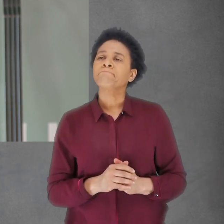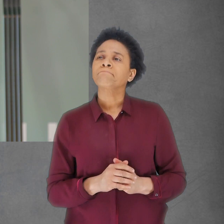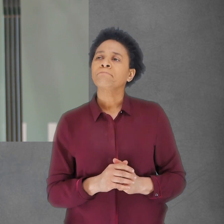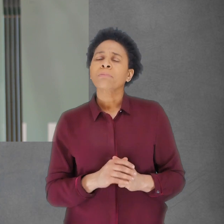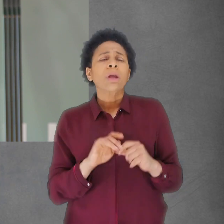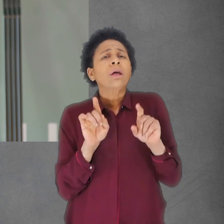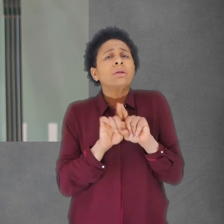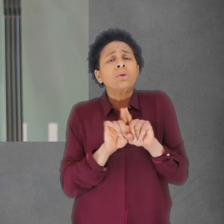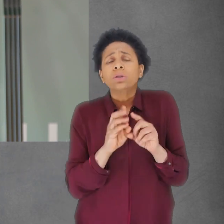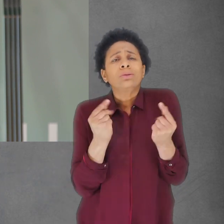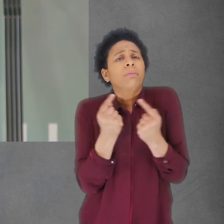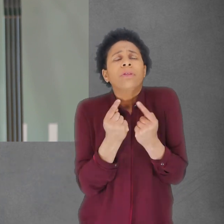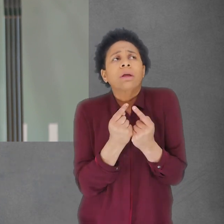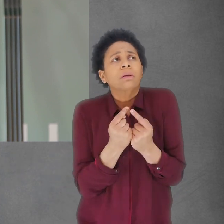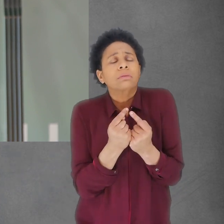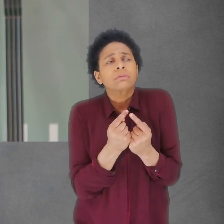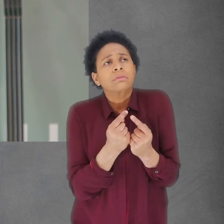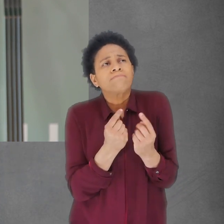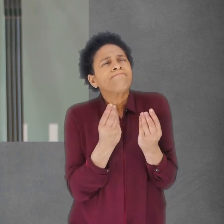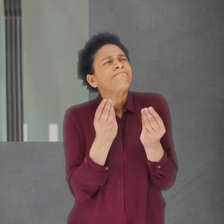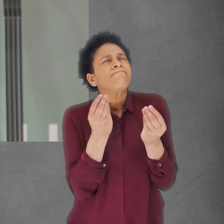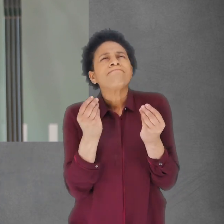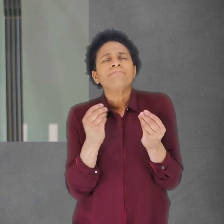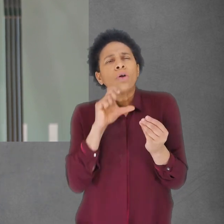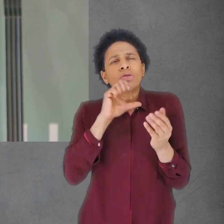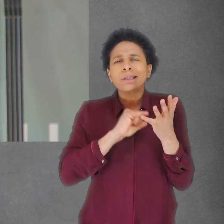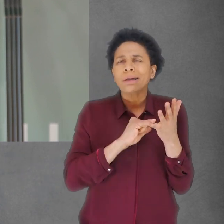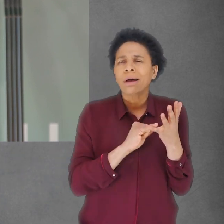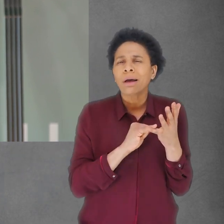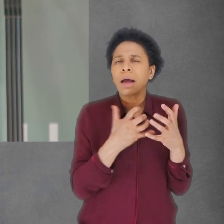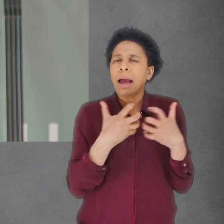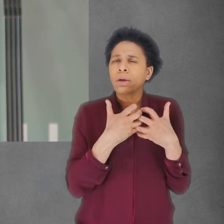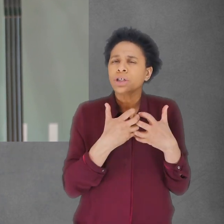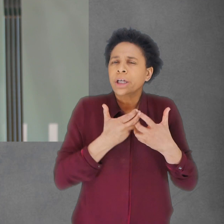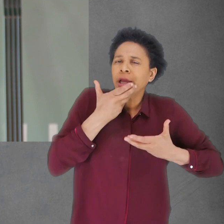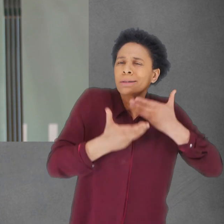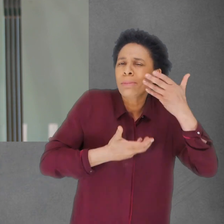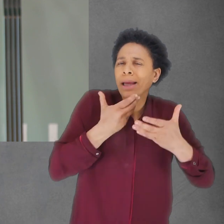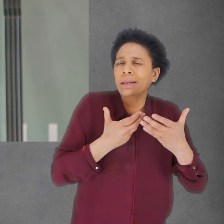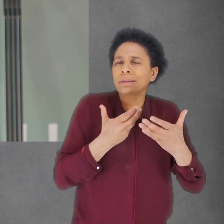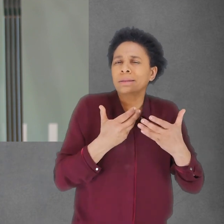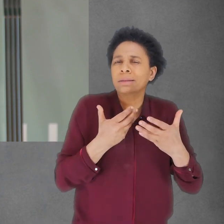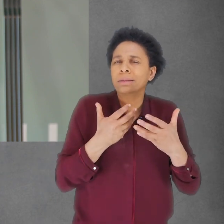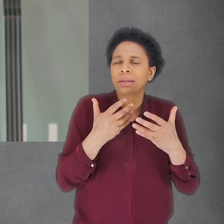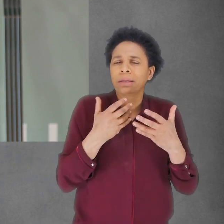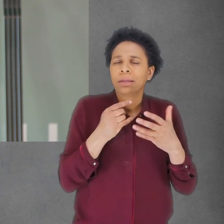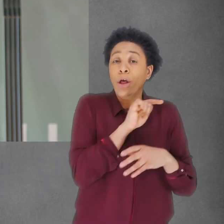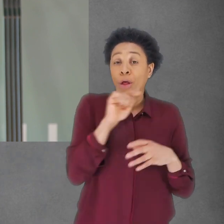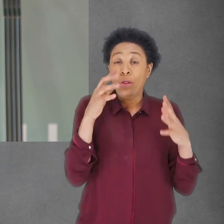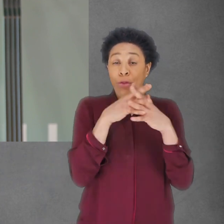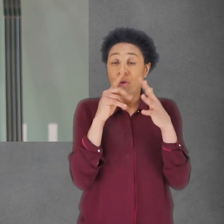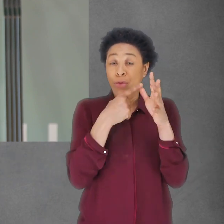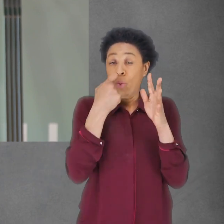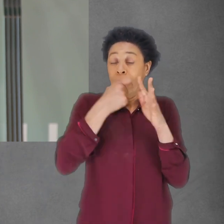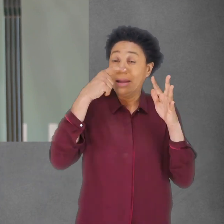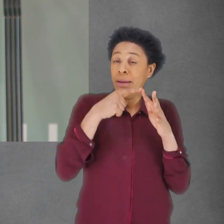And then there was also something about the way that Christina defines the wake